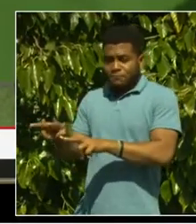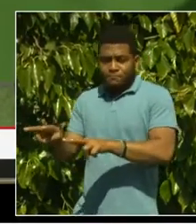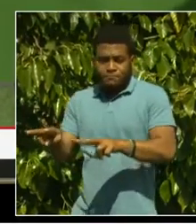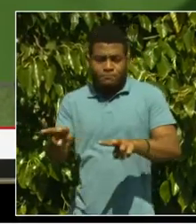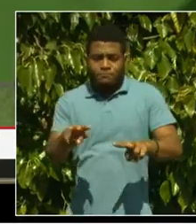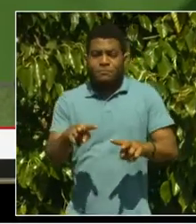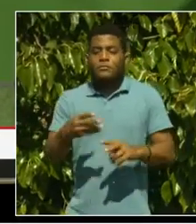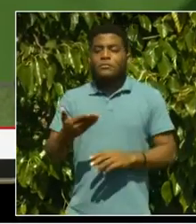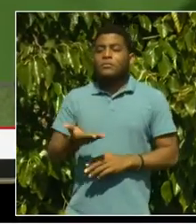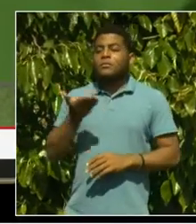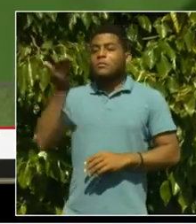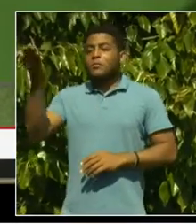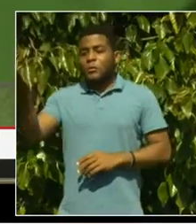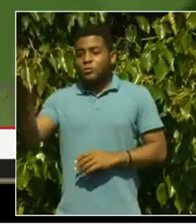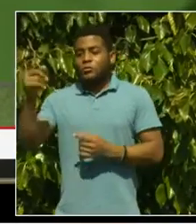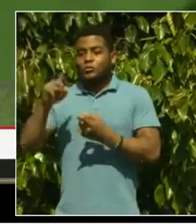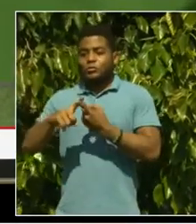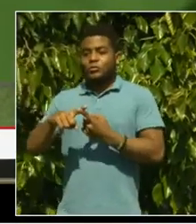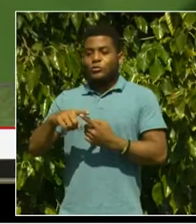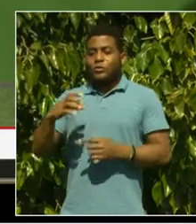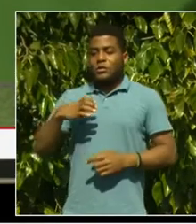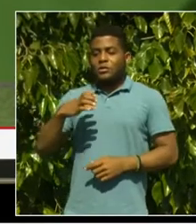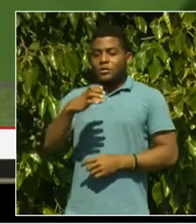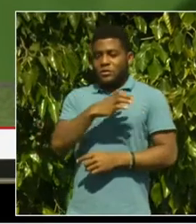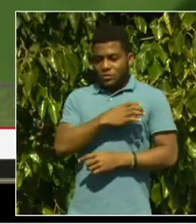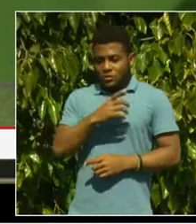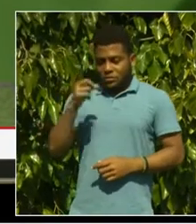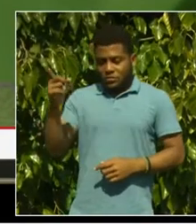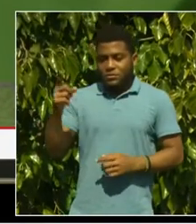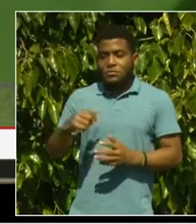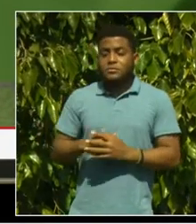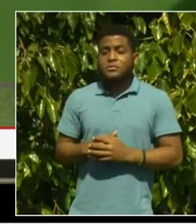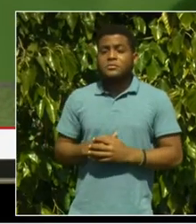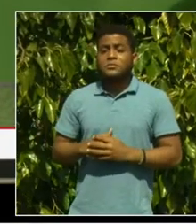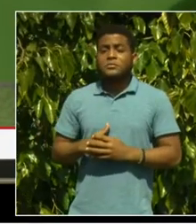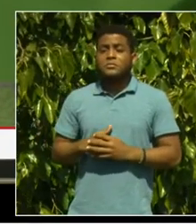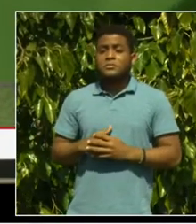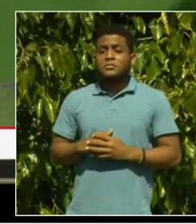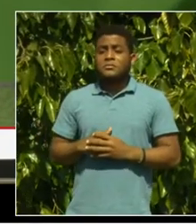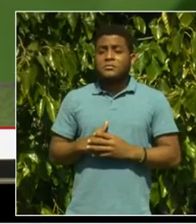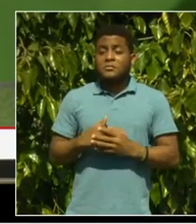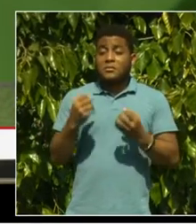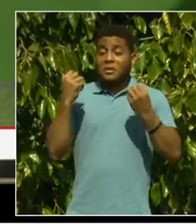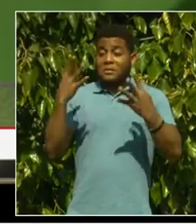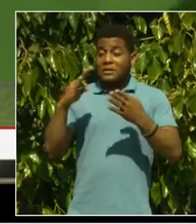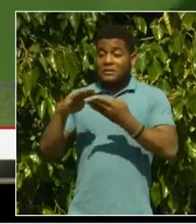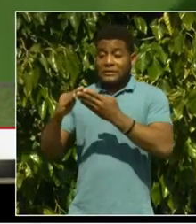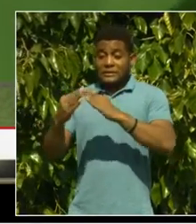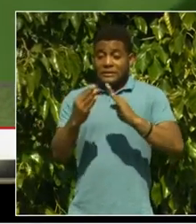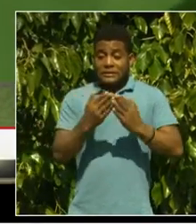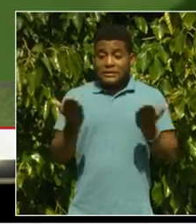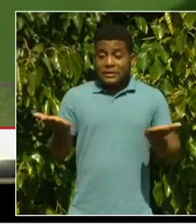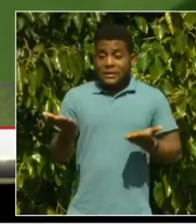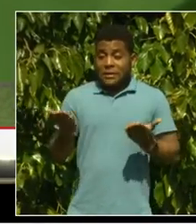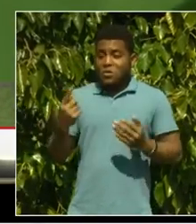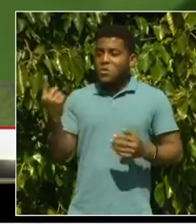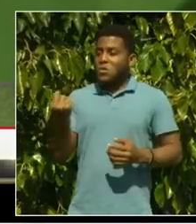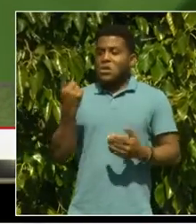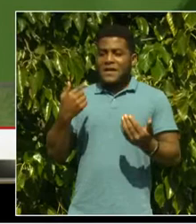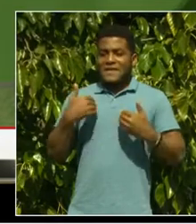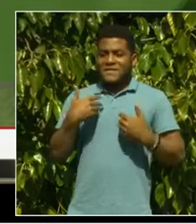Some 160,000 people in Ward 7 and 8 have only 3 full-service grocery stores. In Ward 6, there are